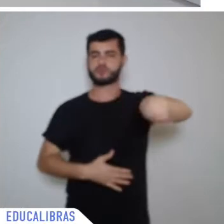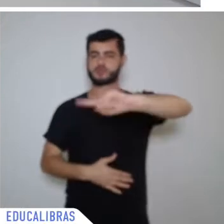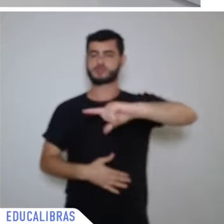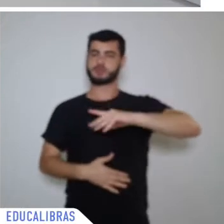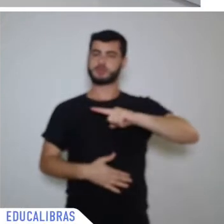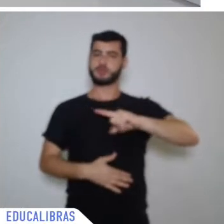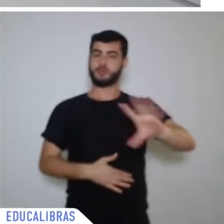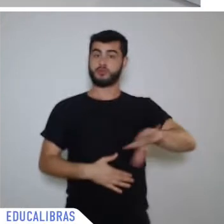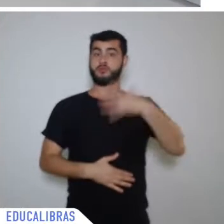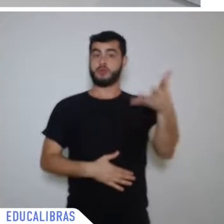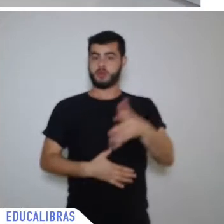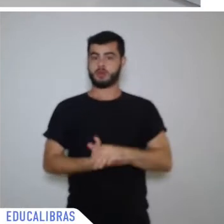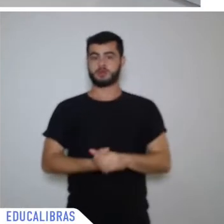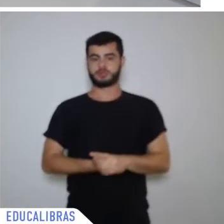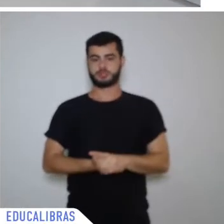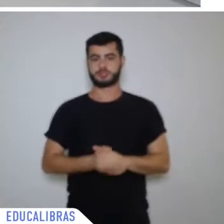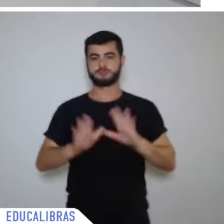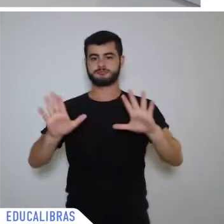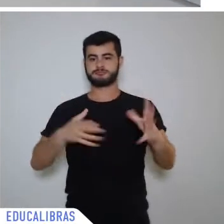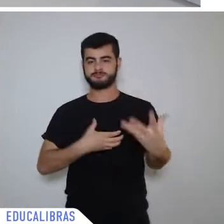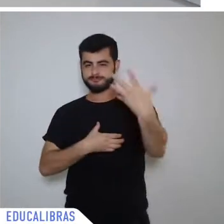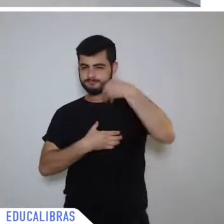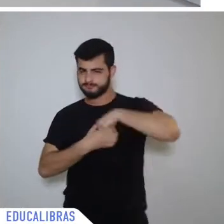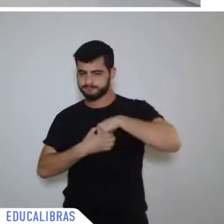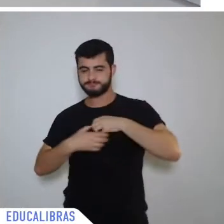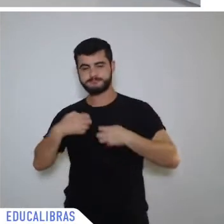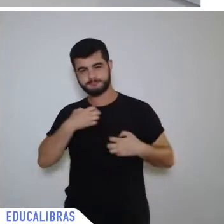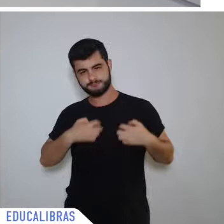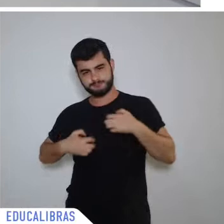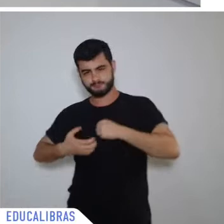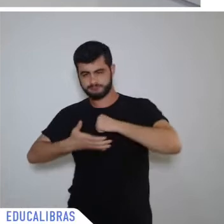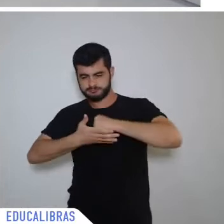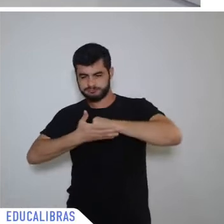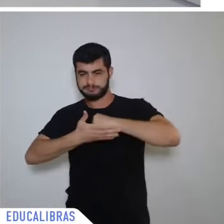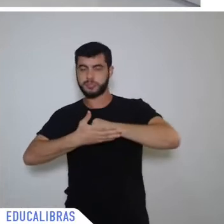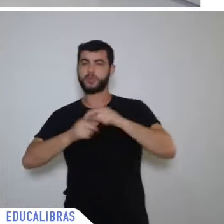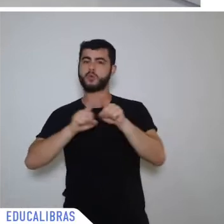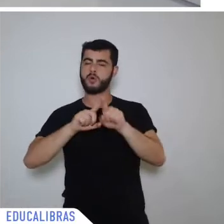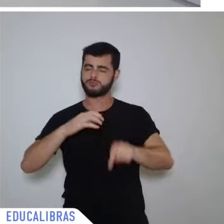them. They are courageous women, but this freedom